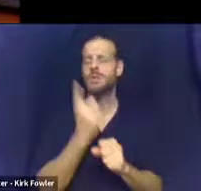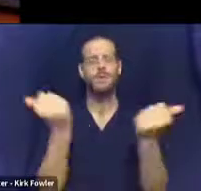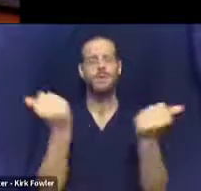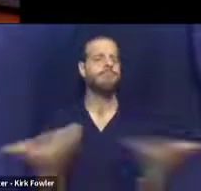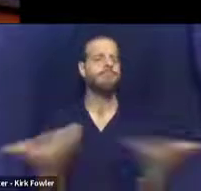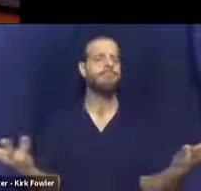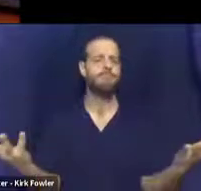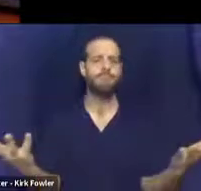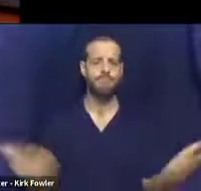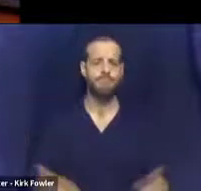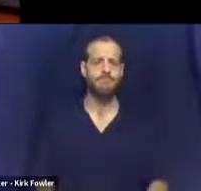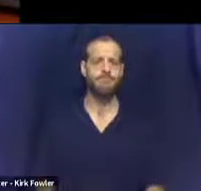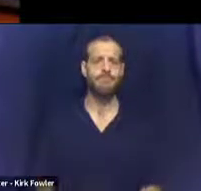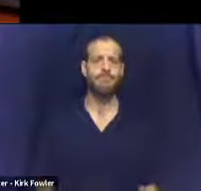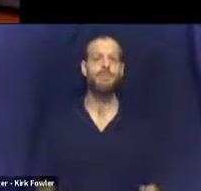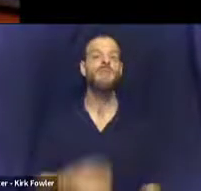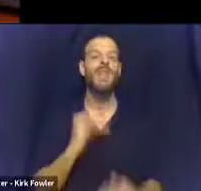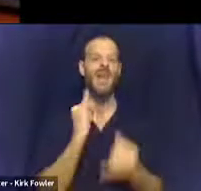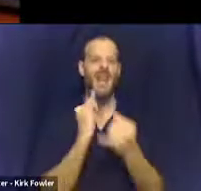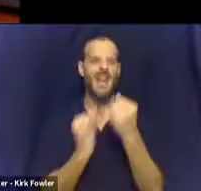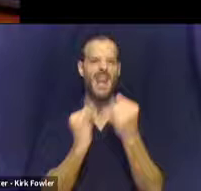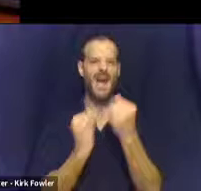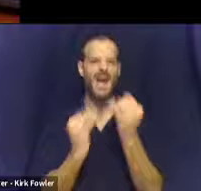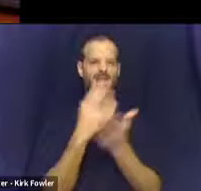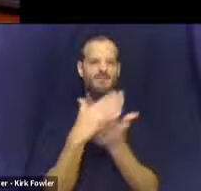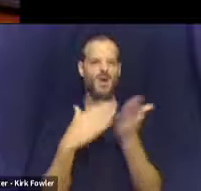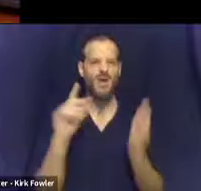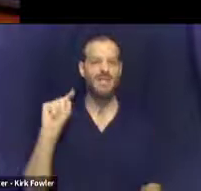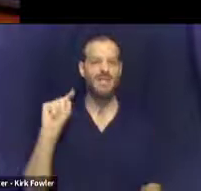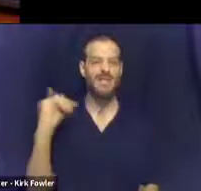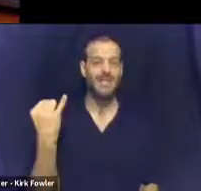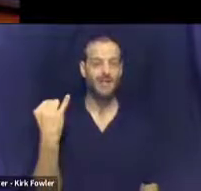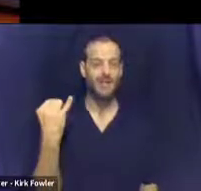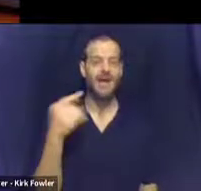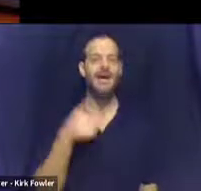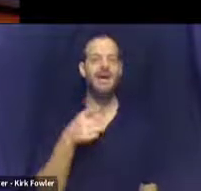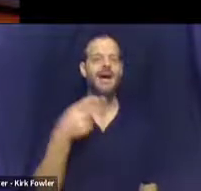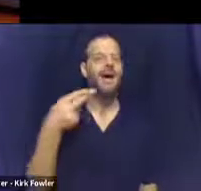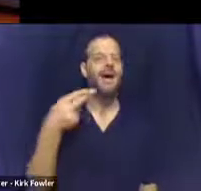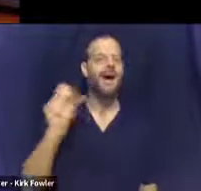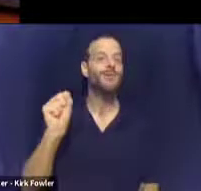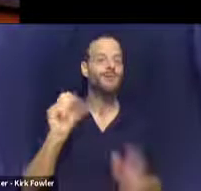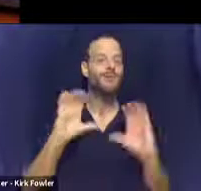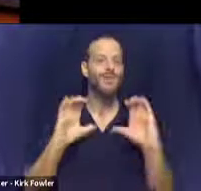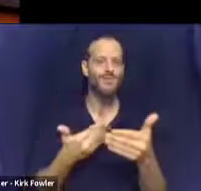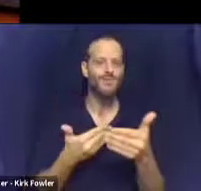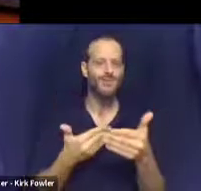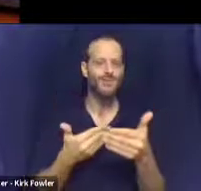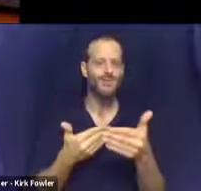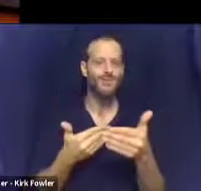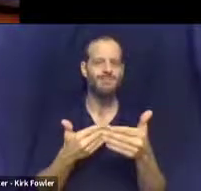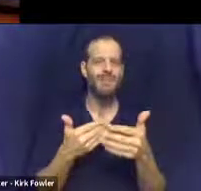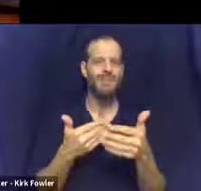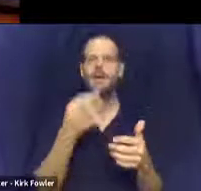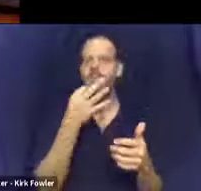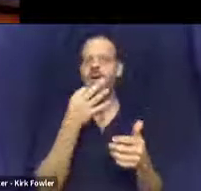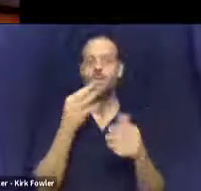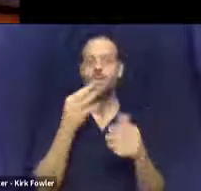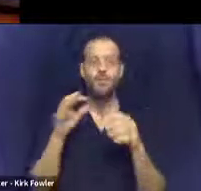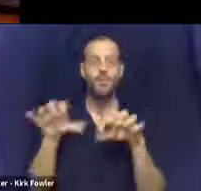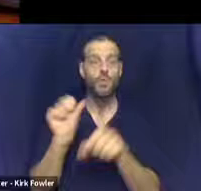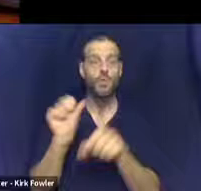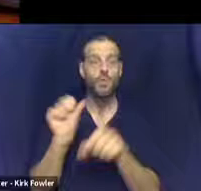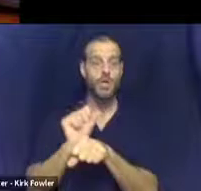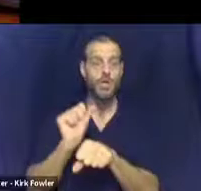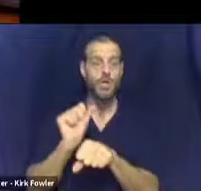And the last part of TJ, this is him in his high school classroom and about to do a work task. And so his teacher